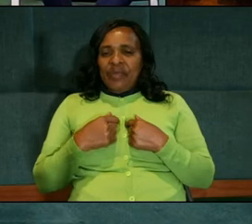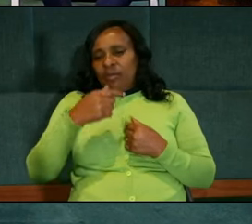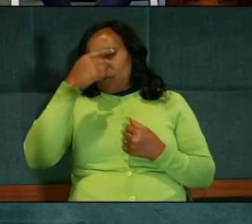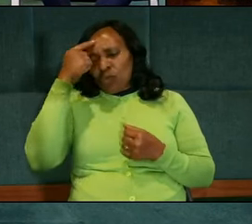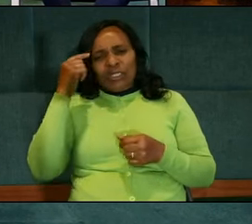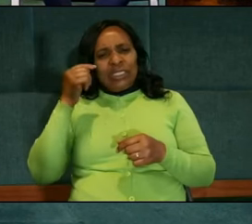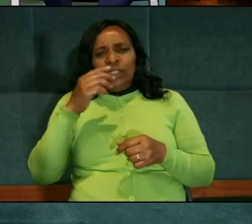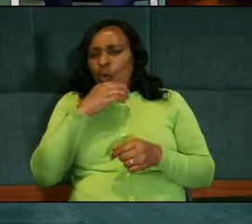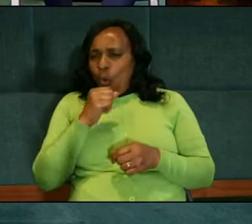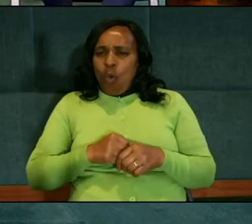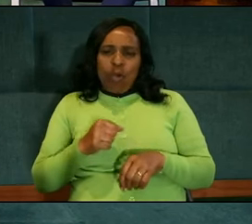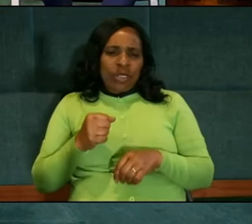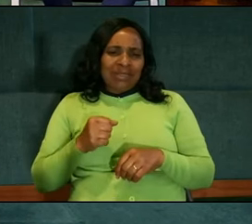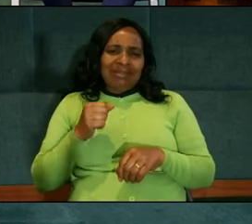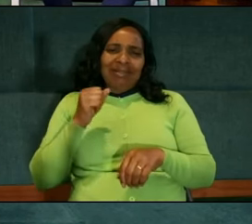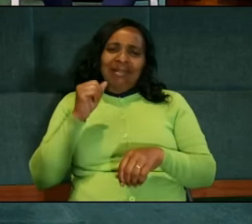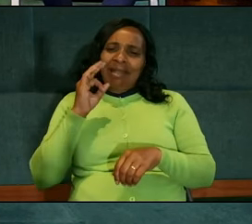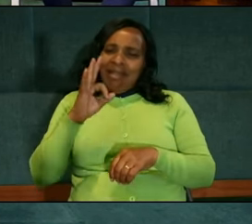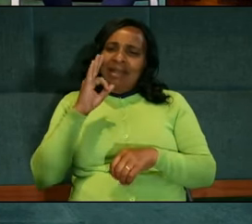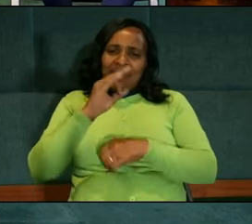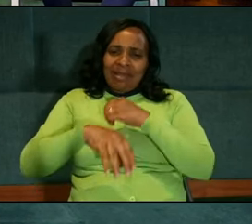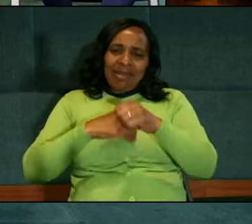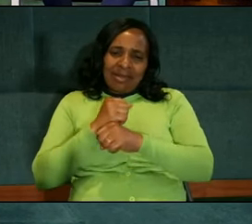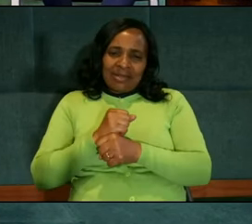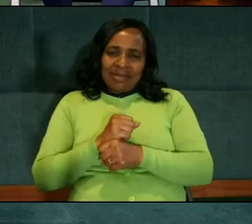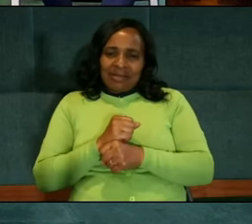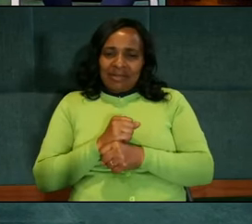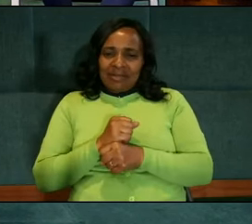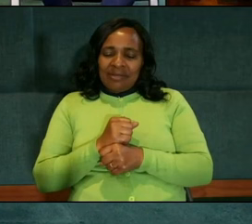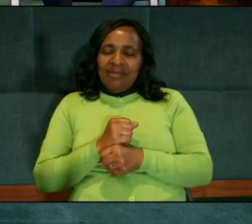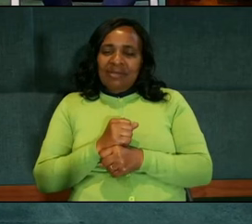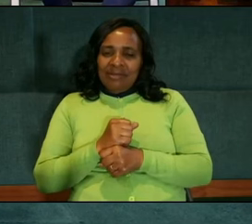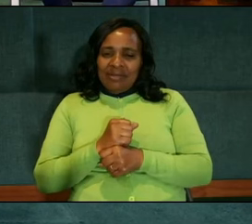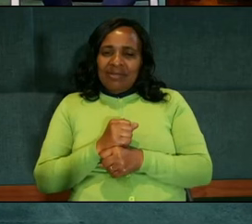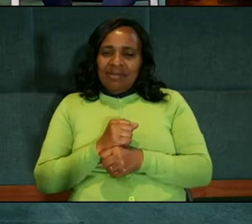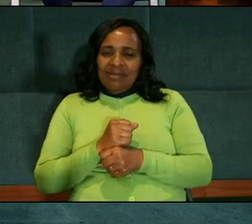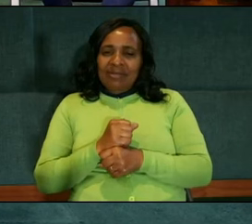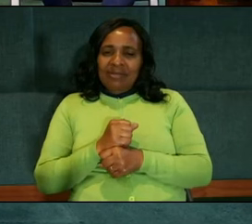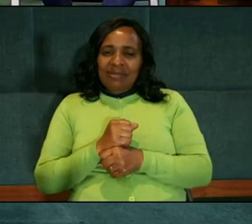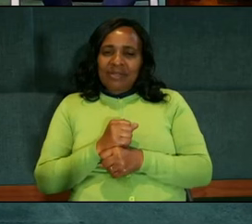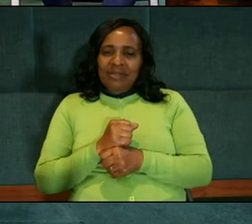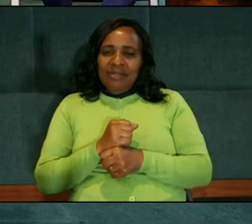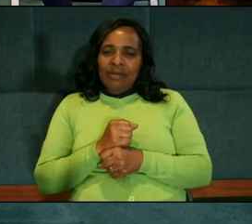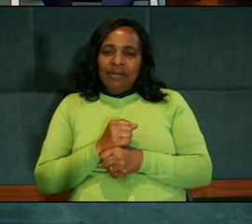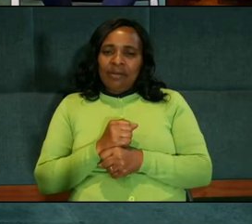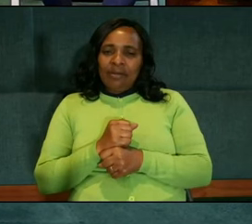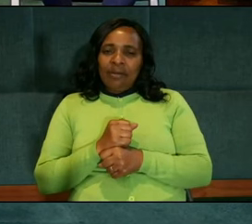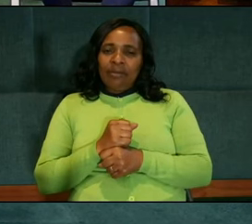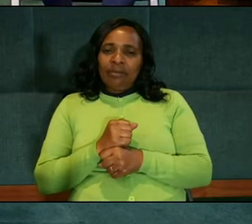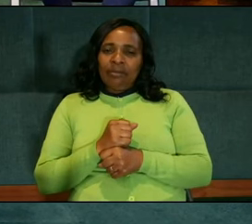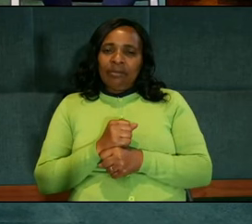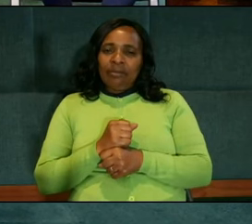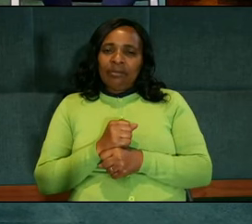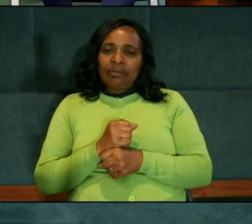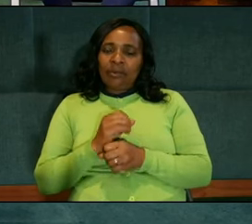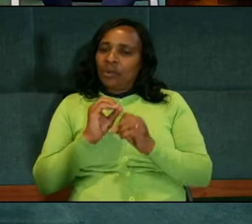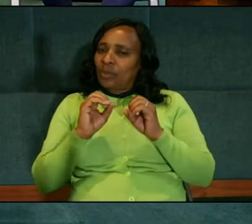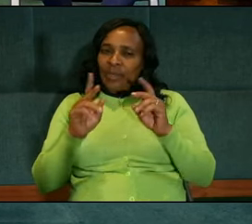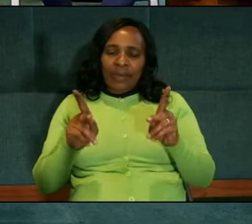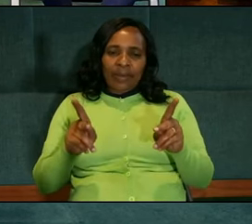very young. Mm-hmm. And at the time, I had not really understood the value of, let's say, gratitude.